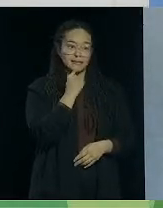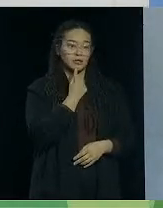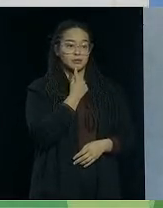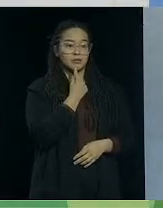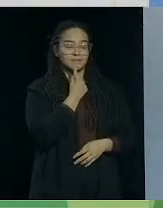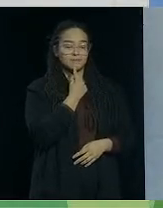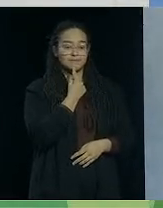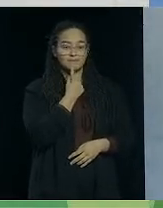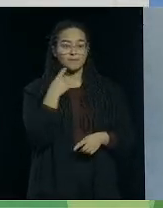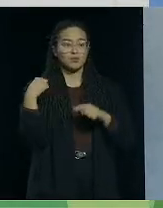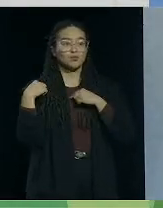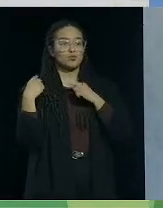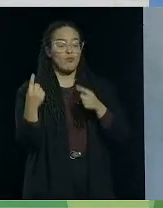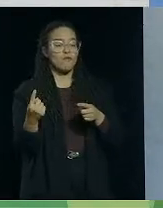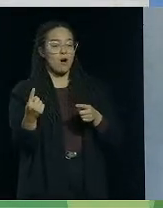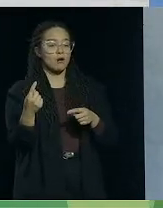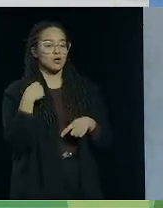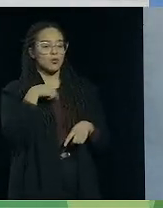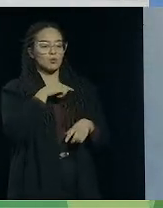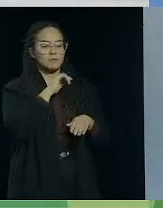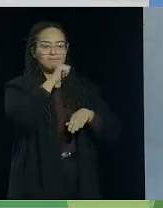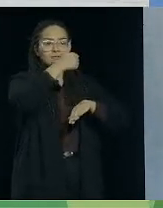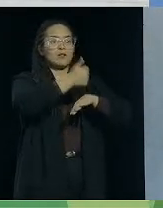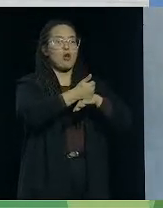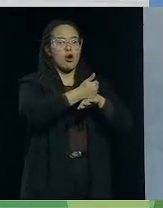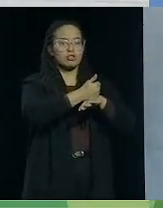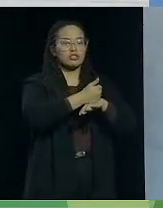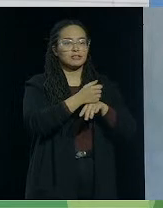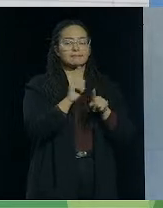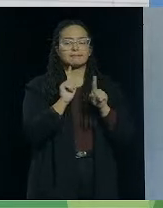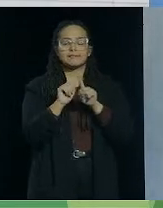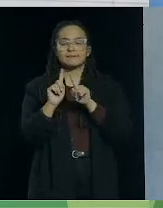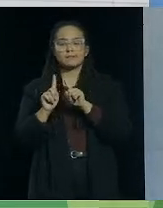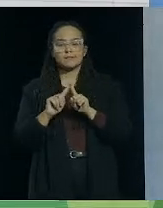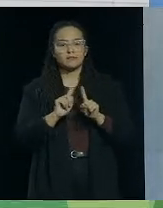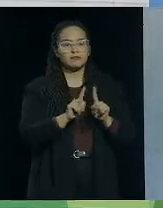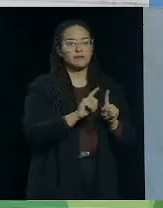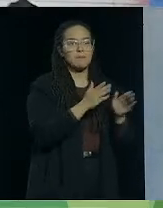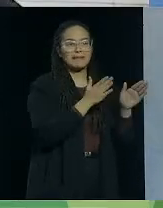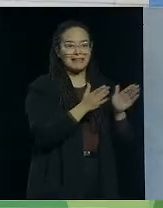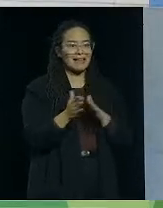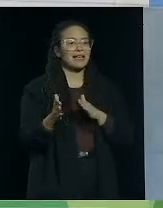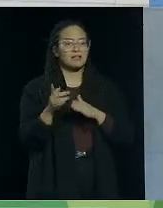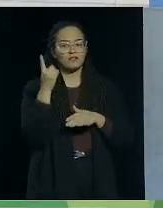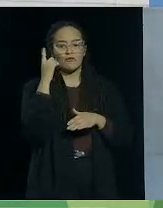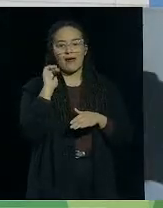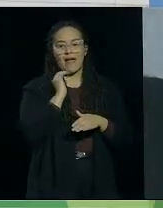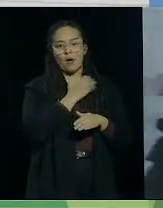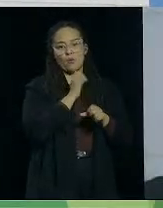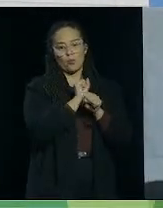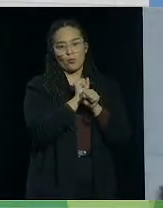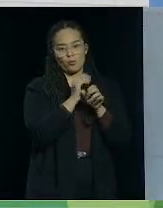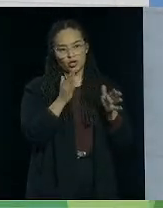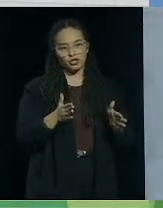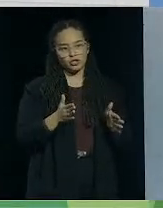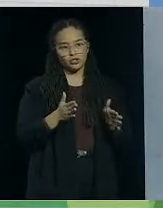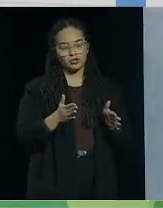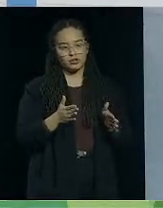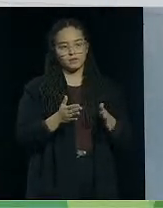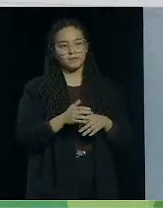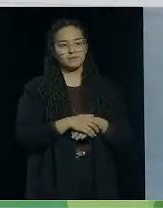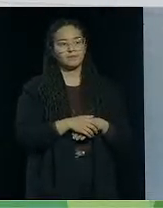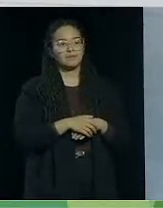very seriously. So far, we have launched a number of initiatives to upskill our